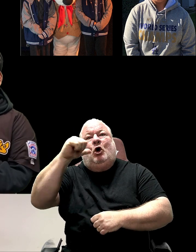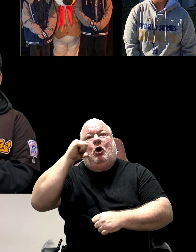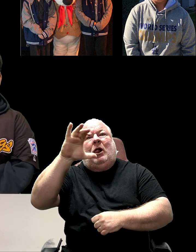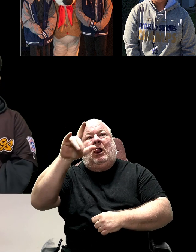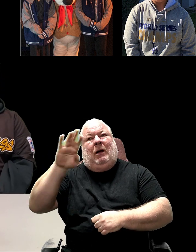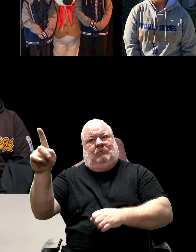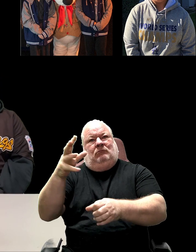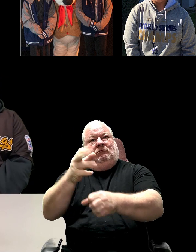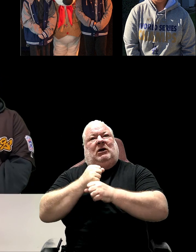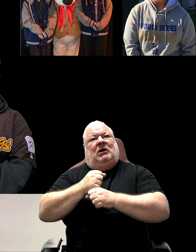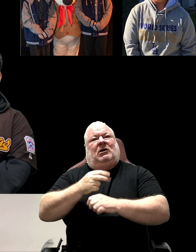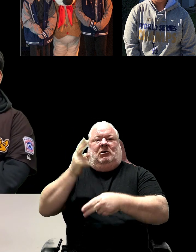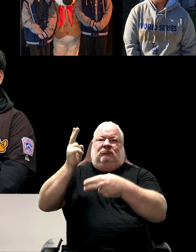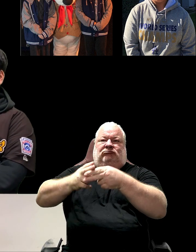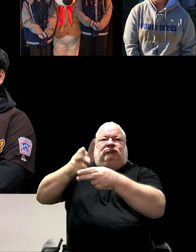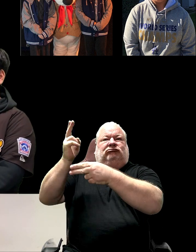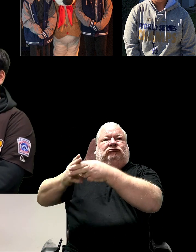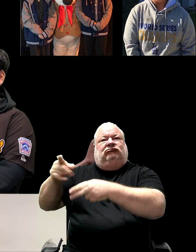Yay!